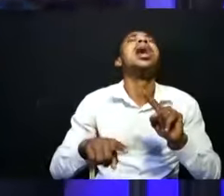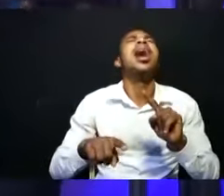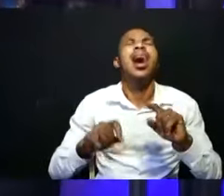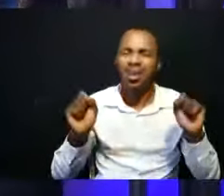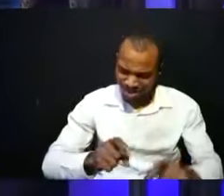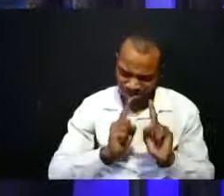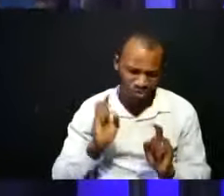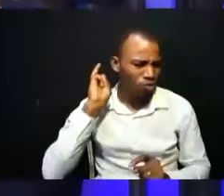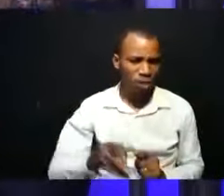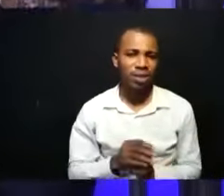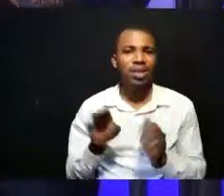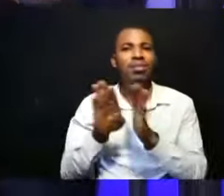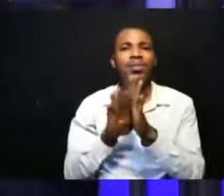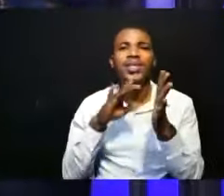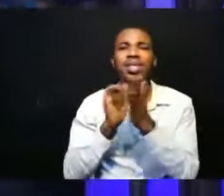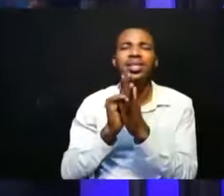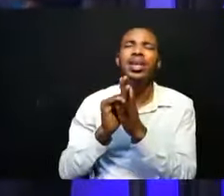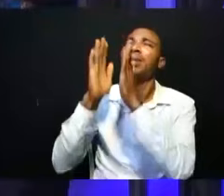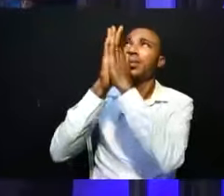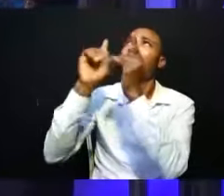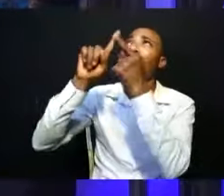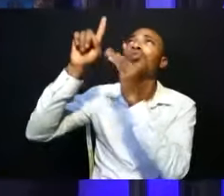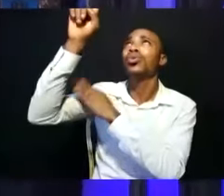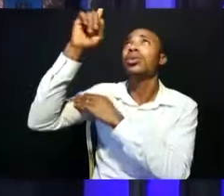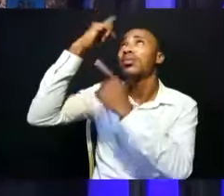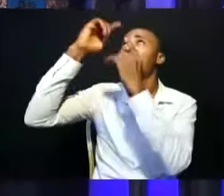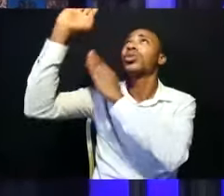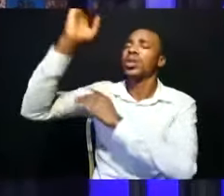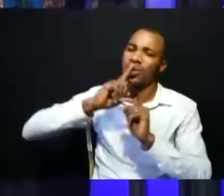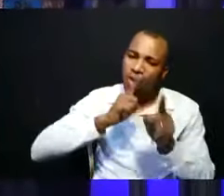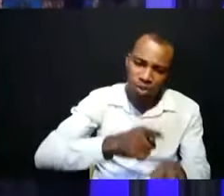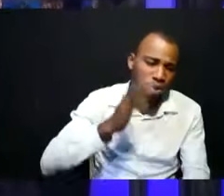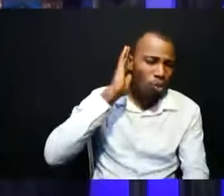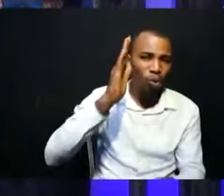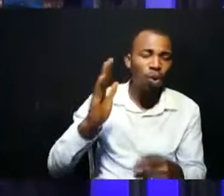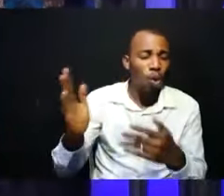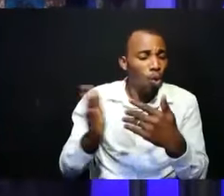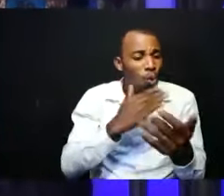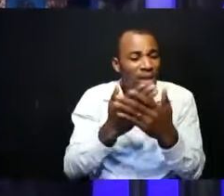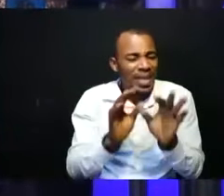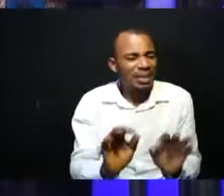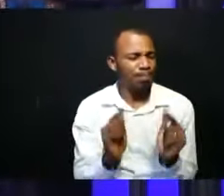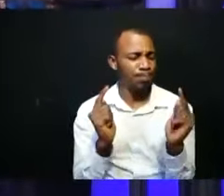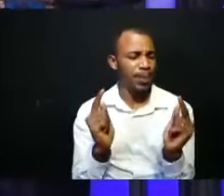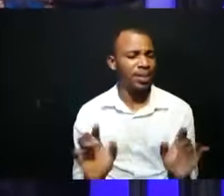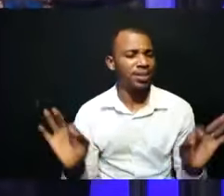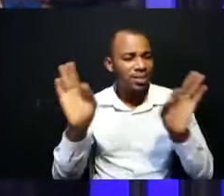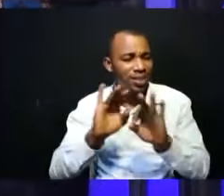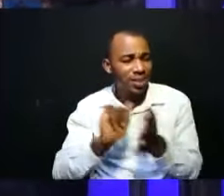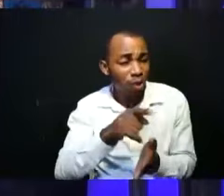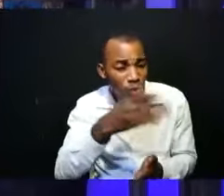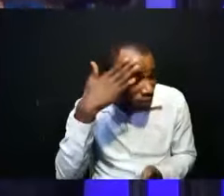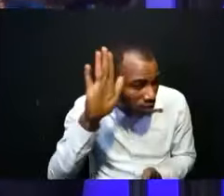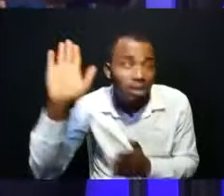Call on me. And I will answer you. And tell you great and unsearchable things that you do